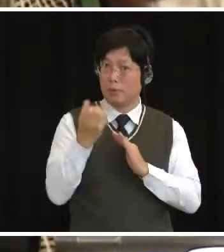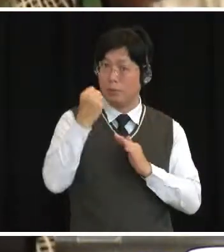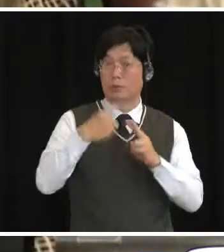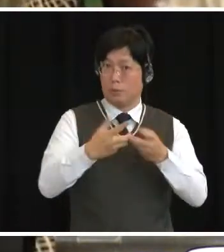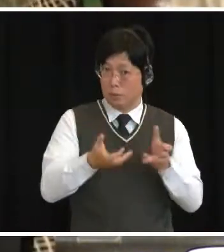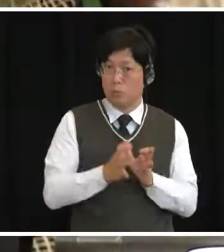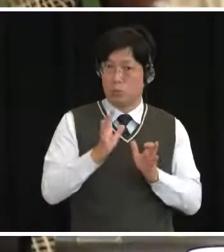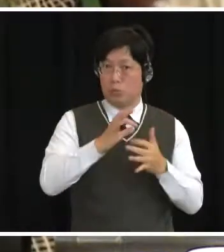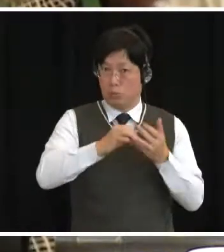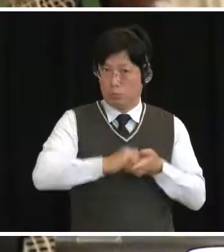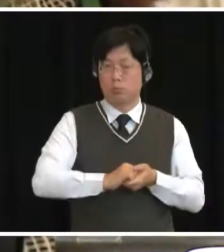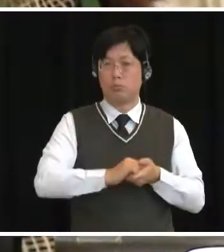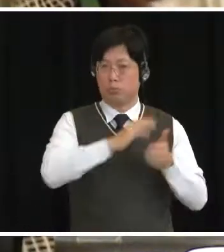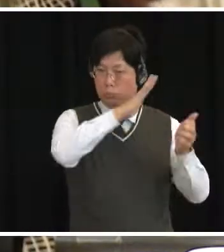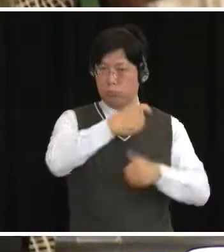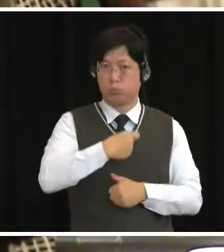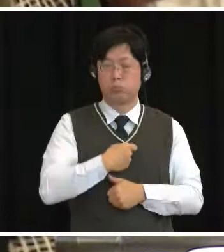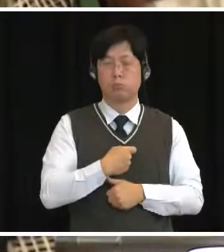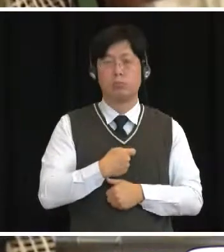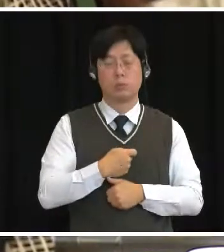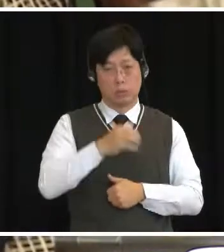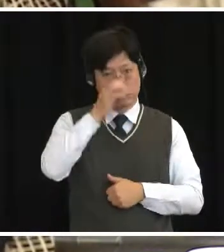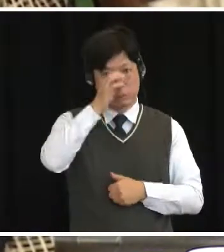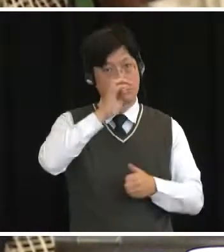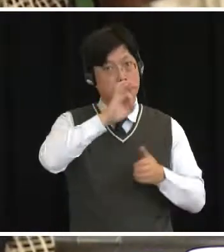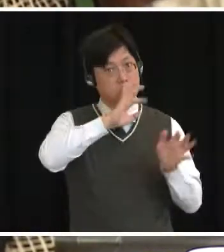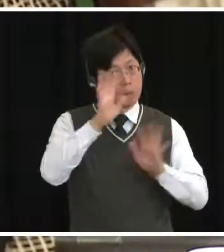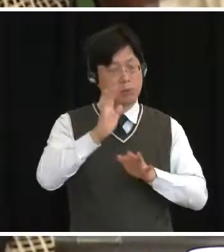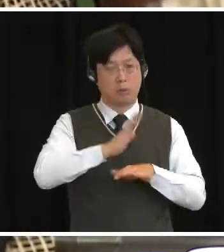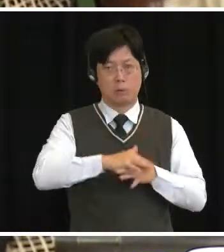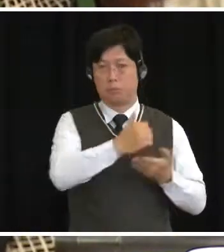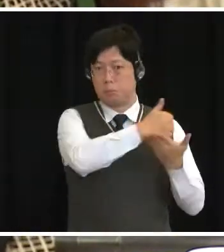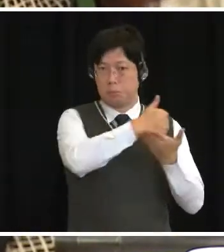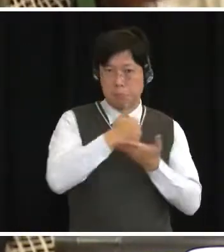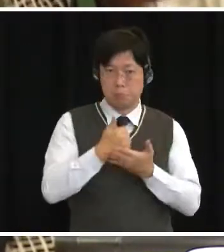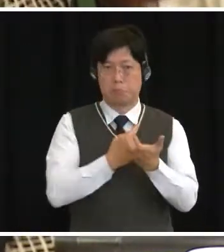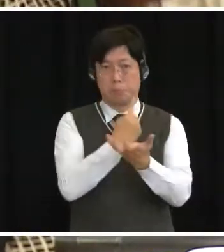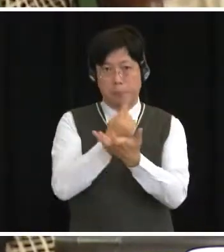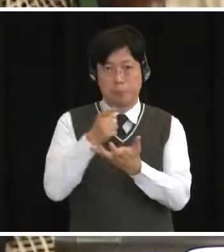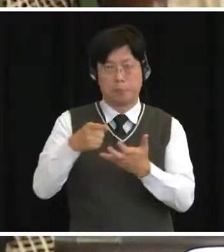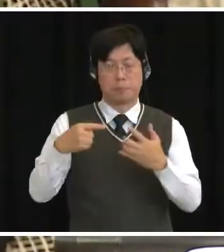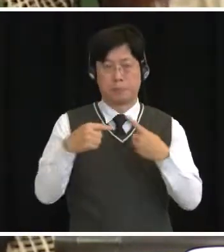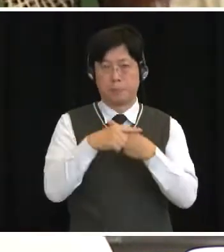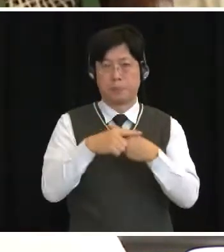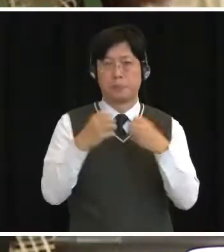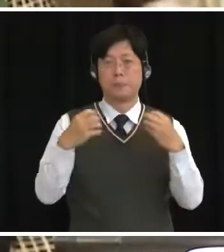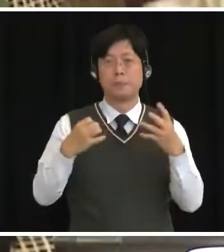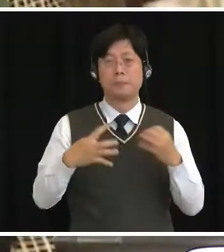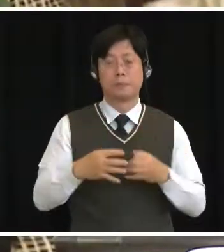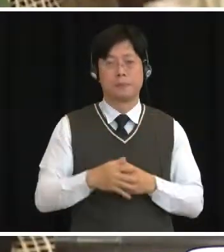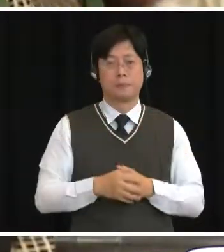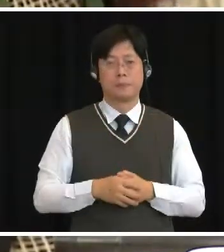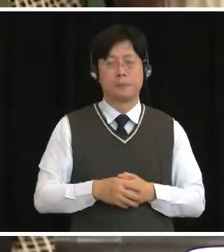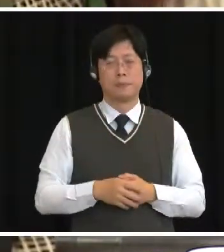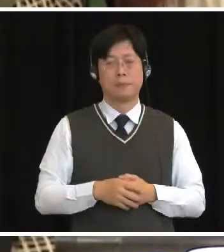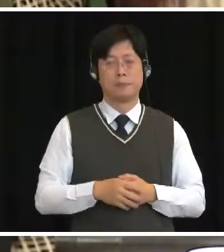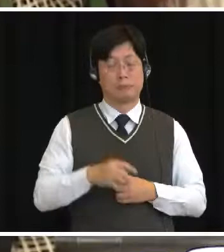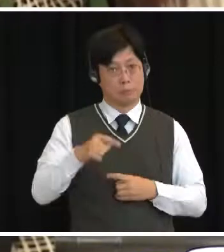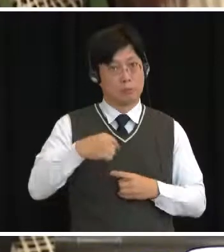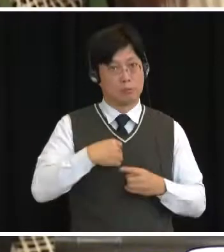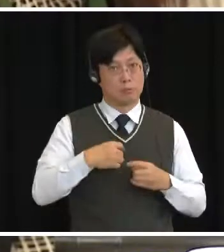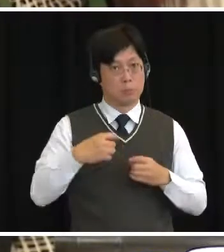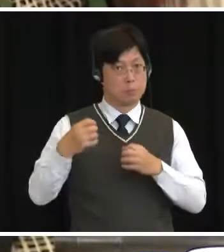the Implementation Act, and according to regulation of Legislative Yuan,